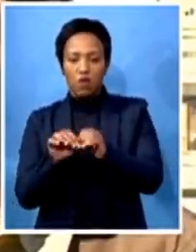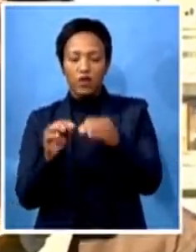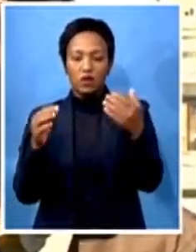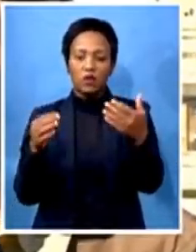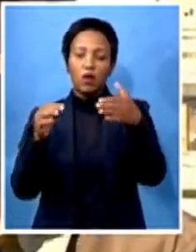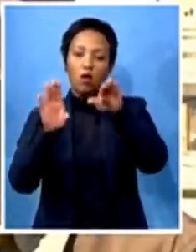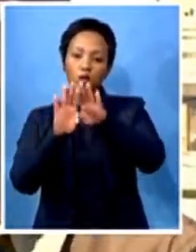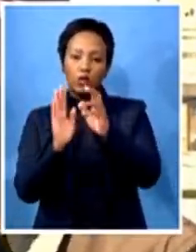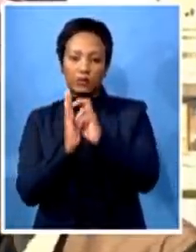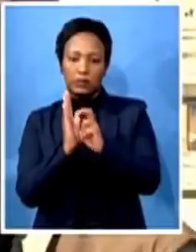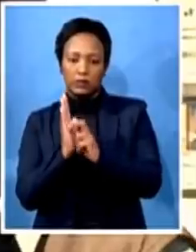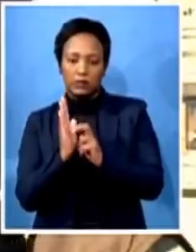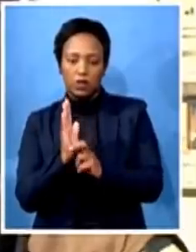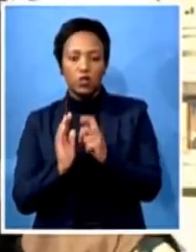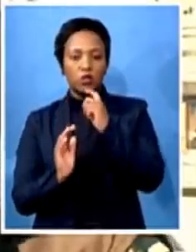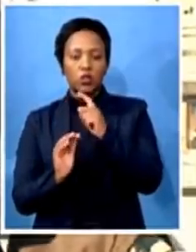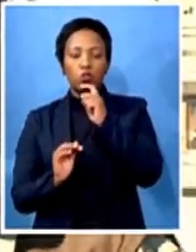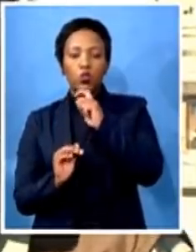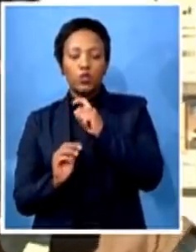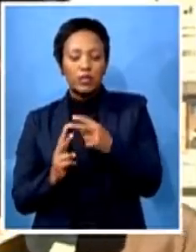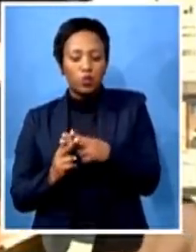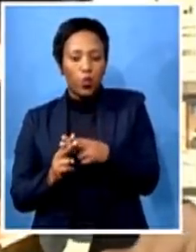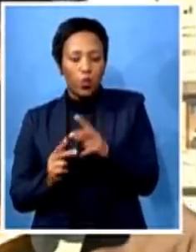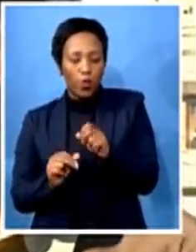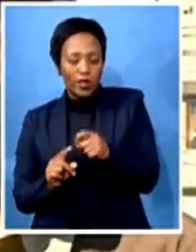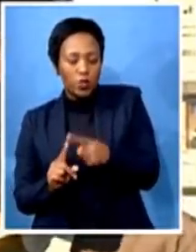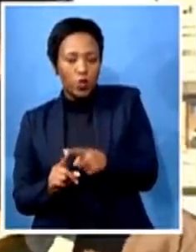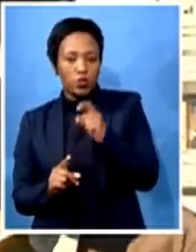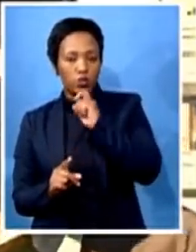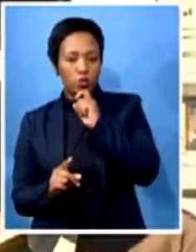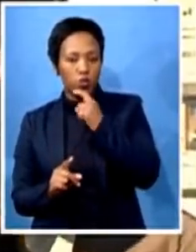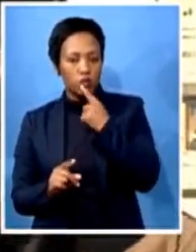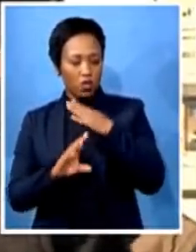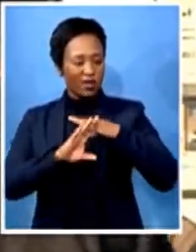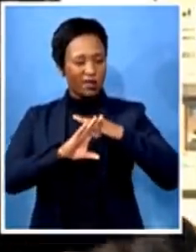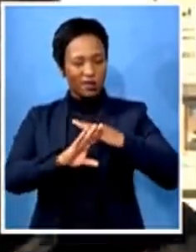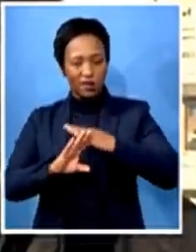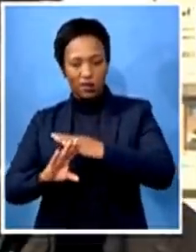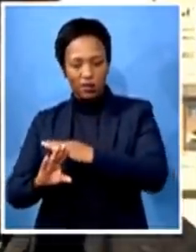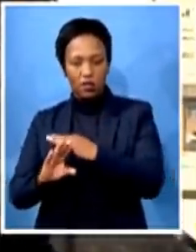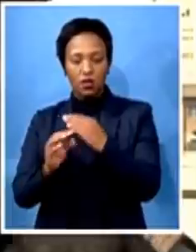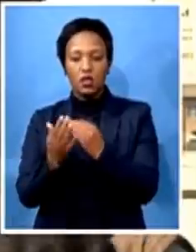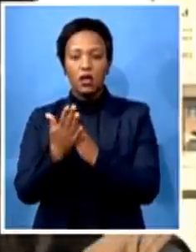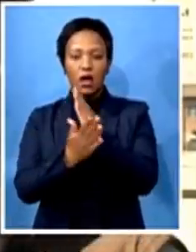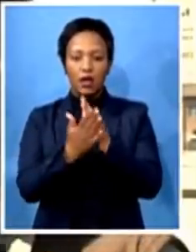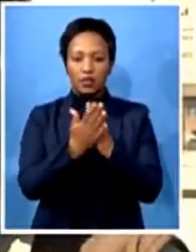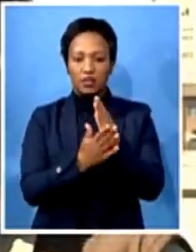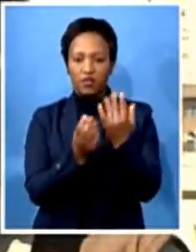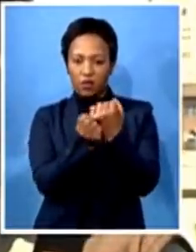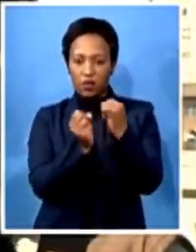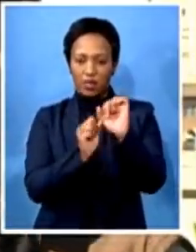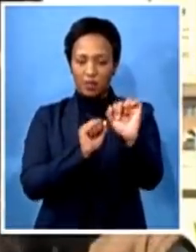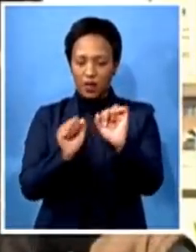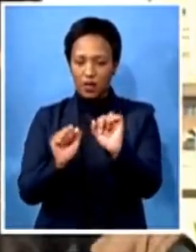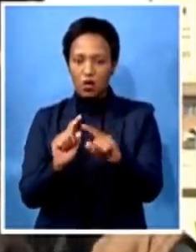to oppress or to deny people their democratic right. Since we know that now demonstrations are actually closed down,